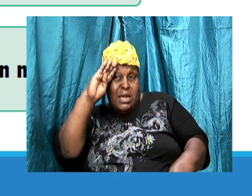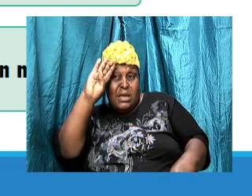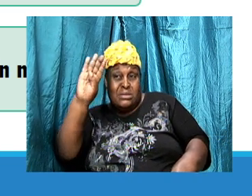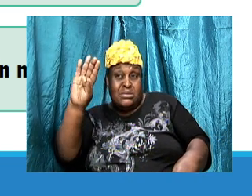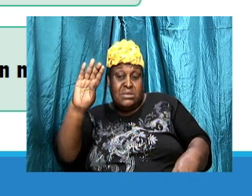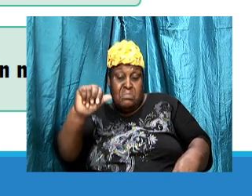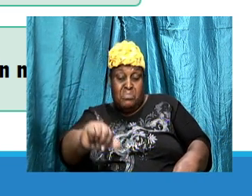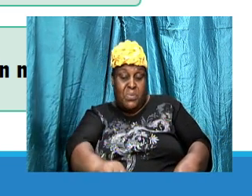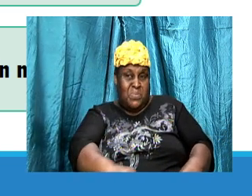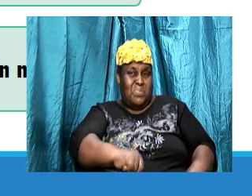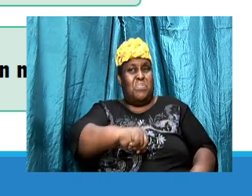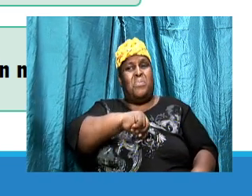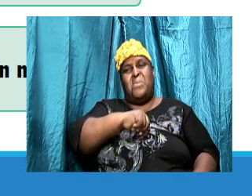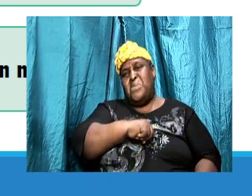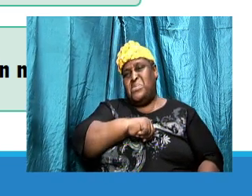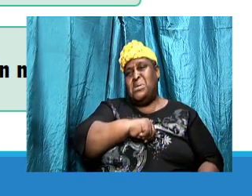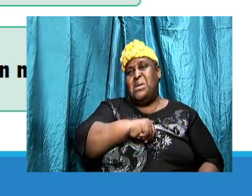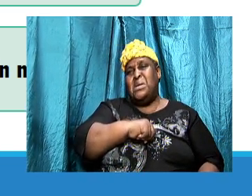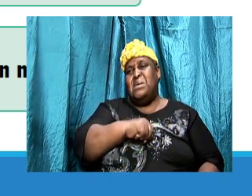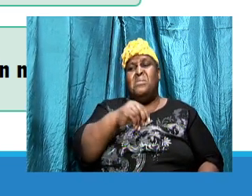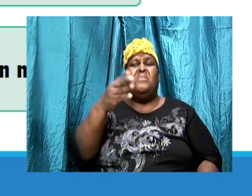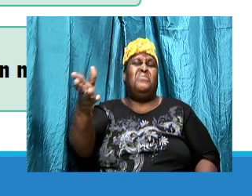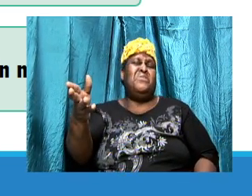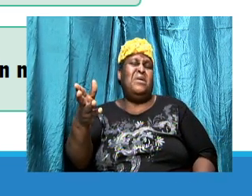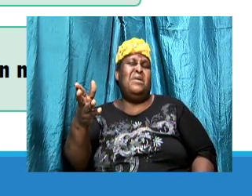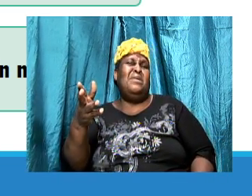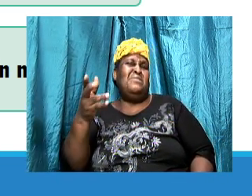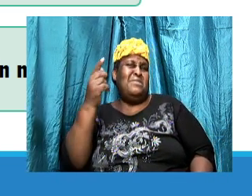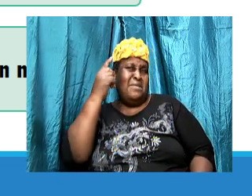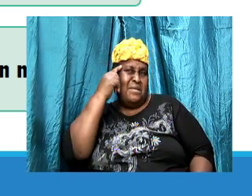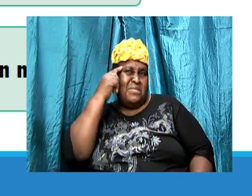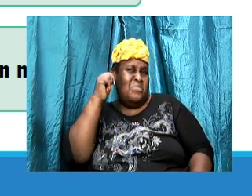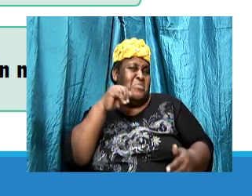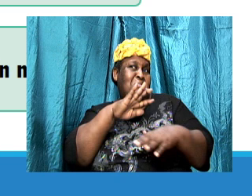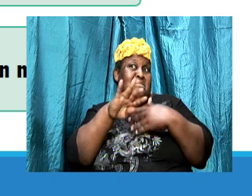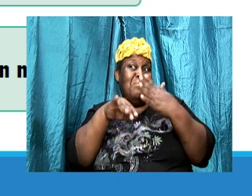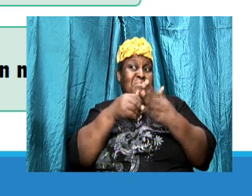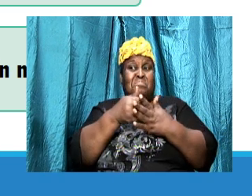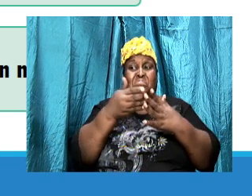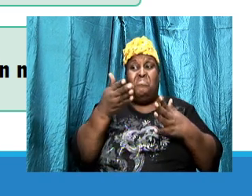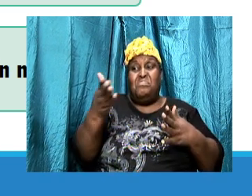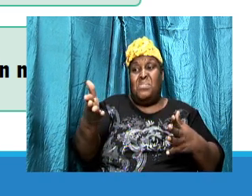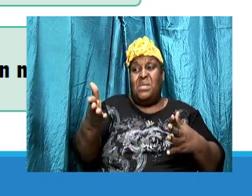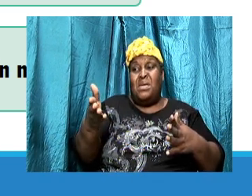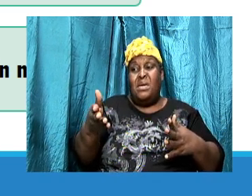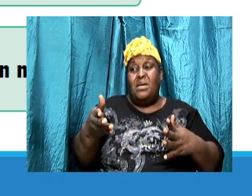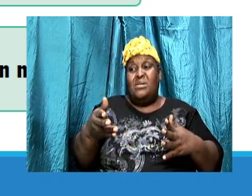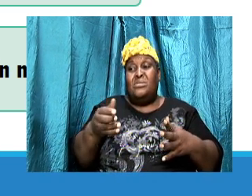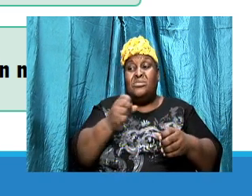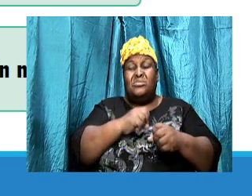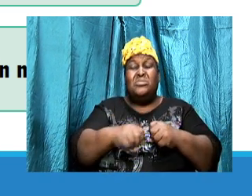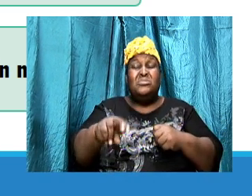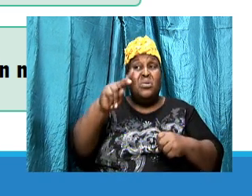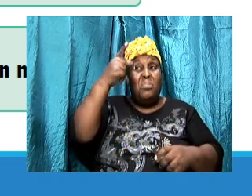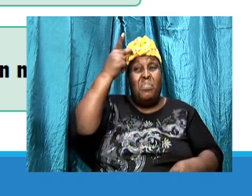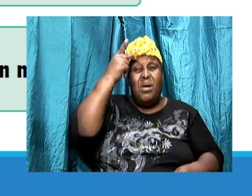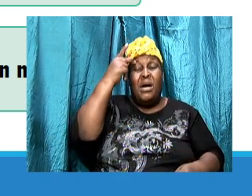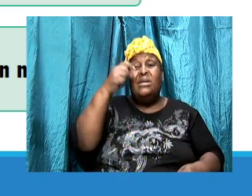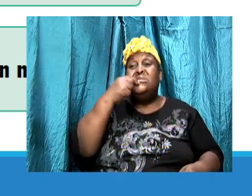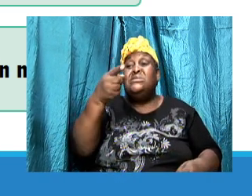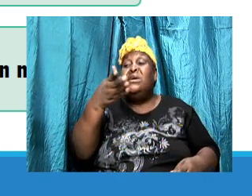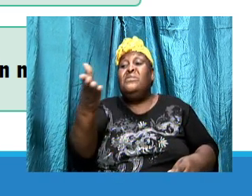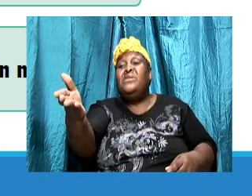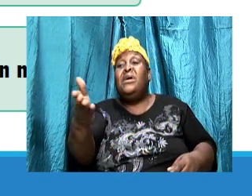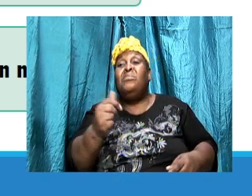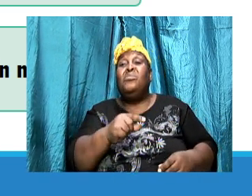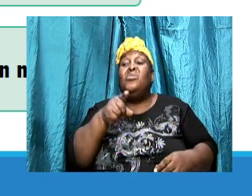proud, and they thought that, you know, they were all that. And Paul kind of burst their bubbles and said, "Look here, man, you guys are